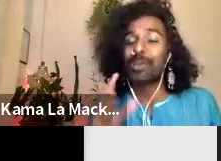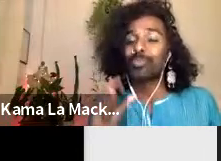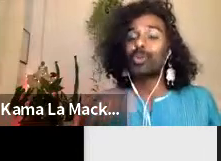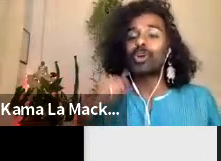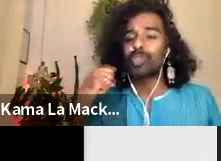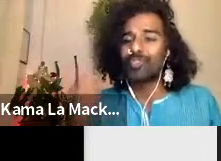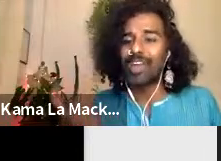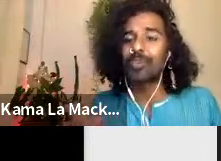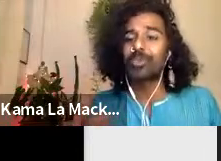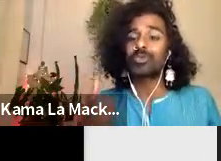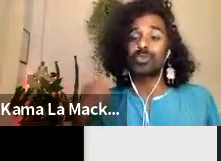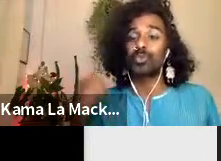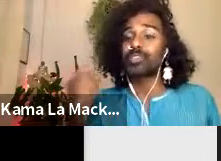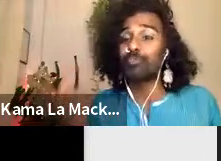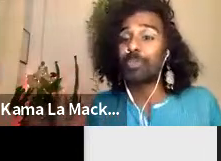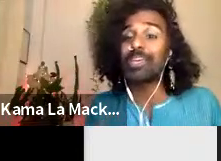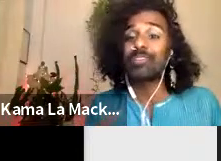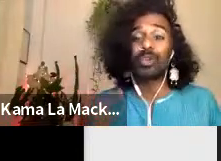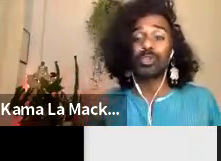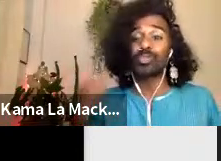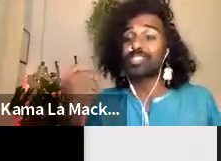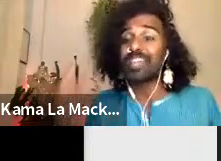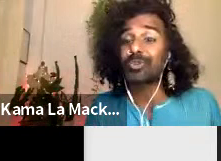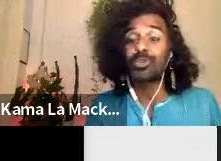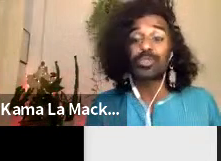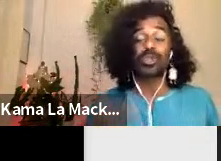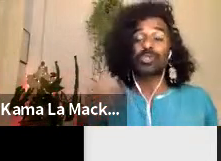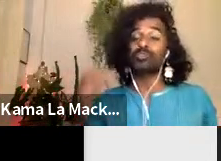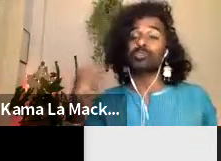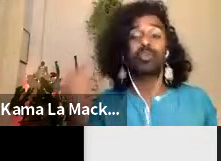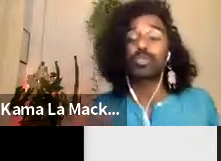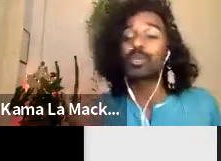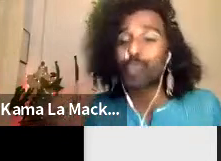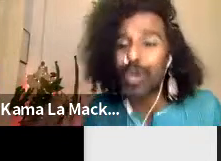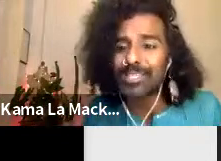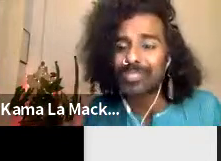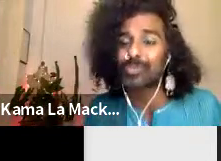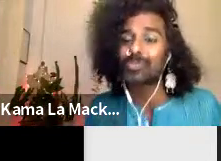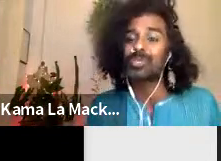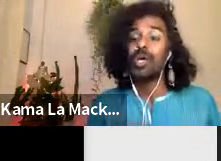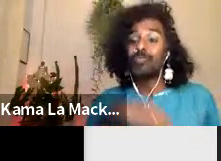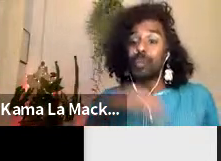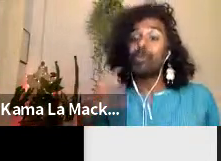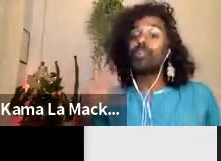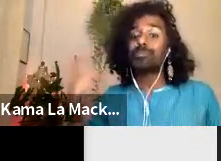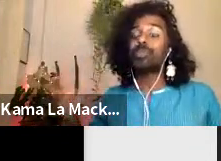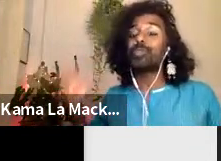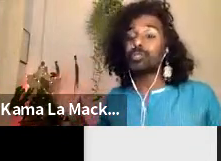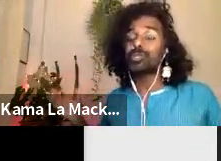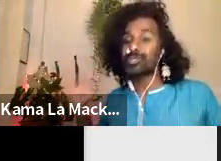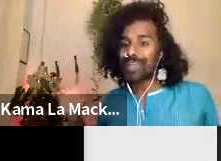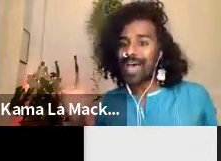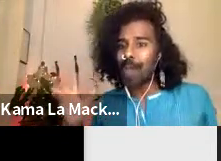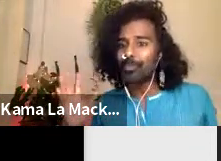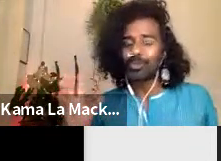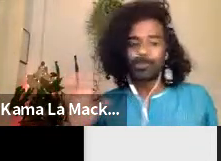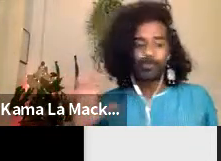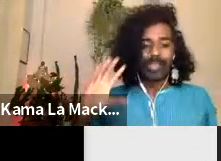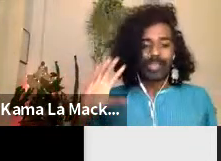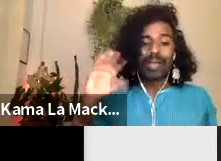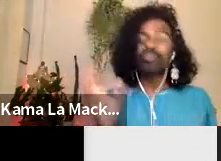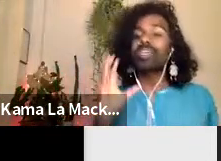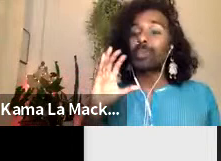was talking about the loss of languages, the ways of being, the loss of genders, the loss of spiritual practices, the multiple losses that